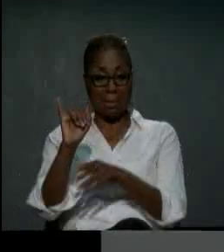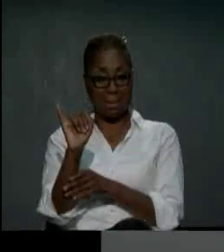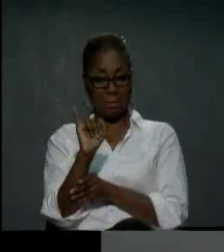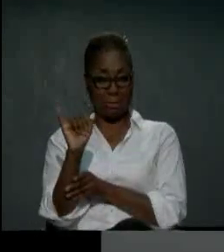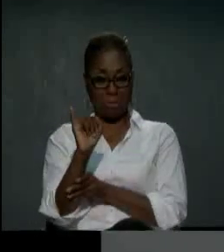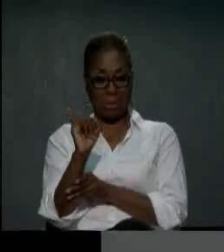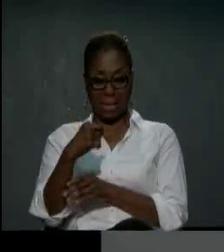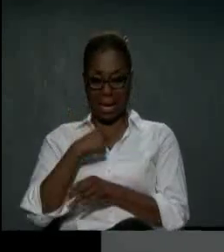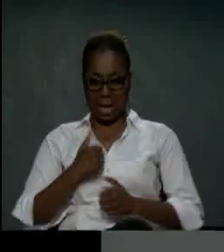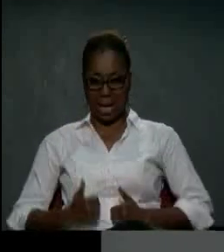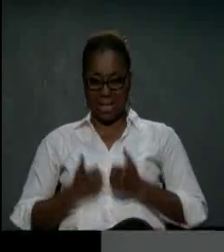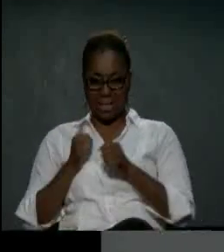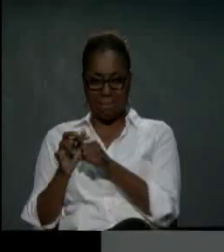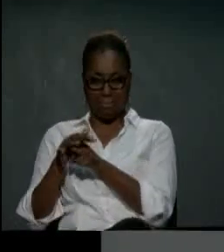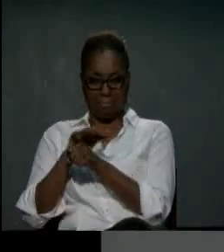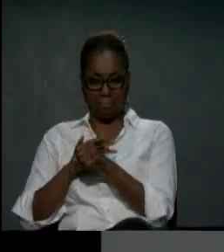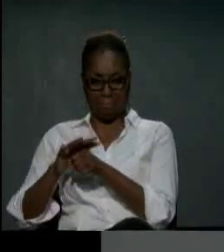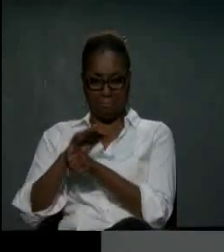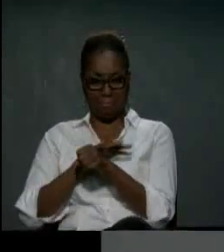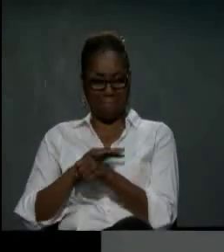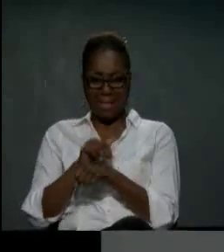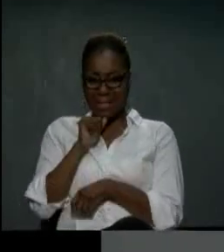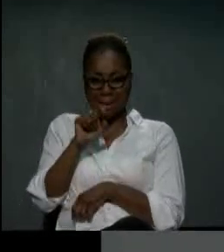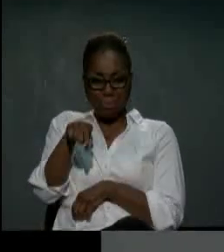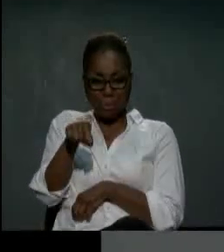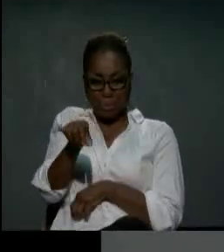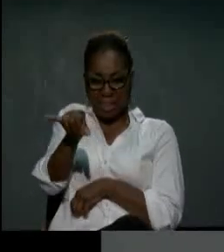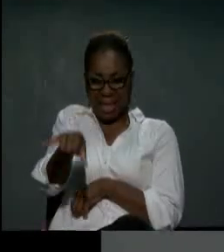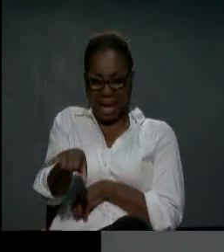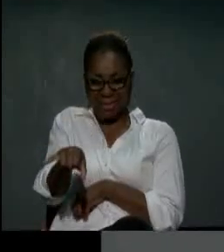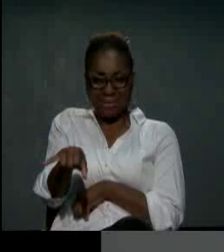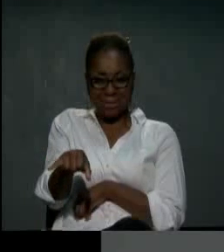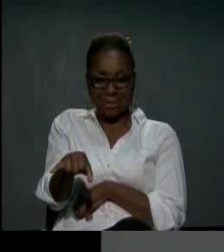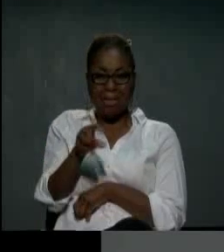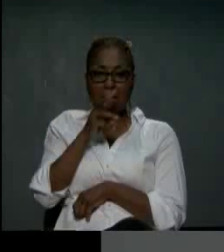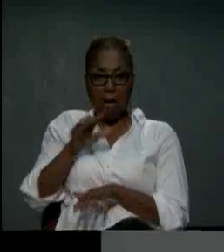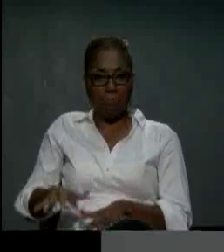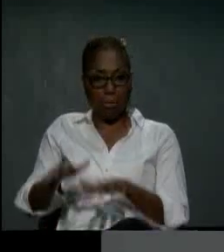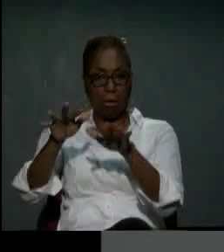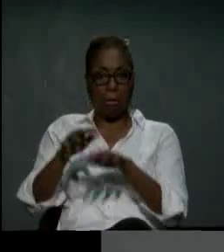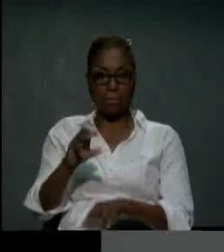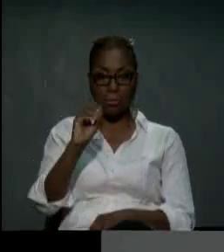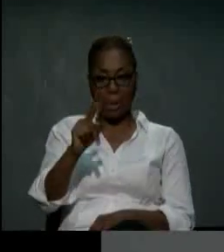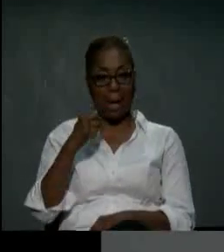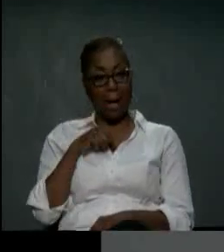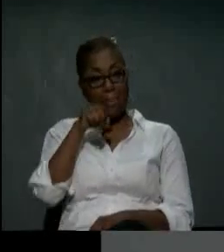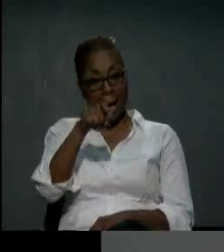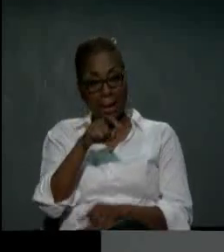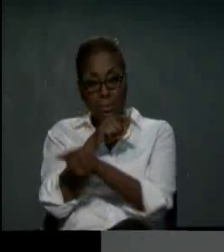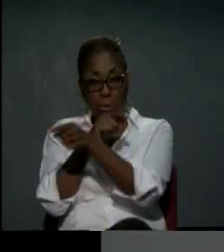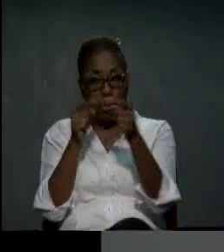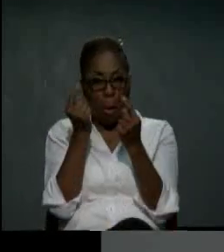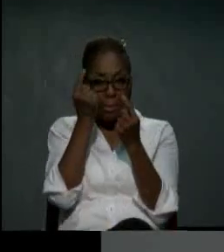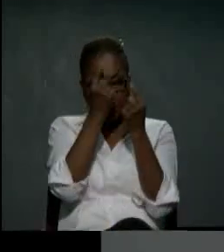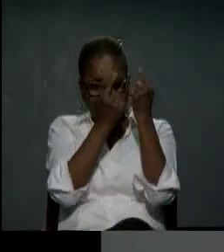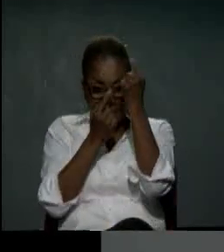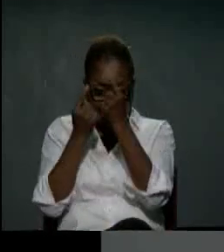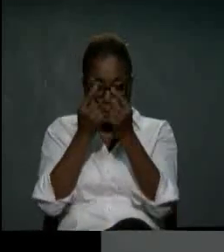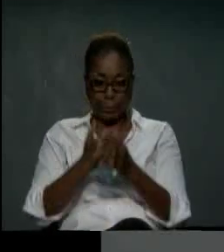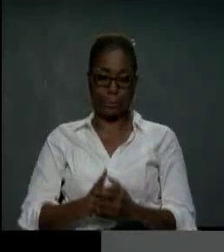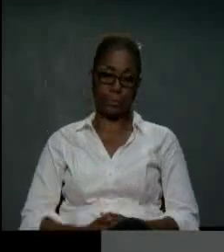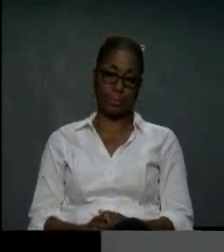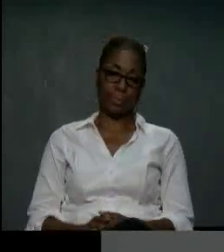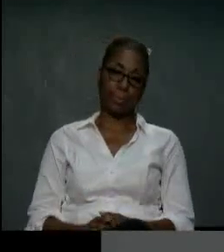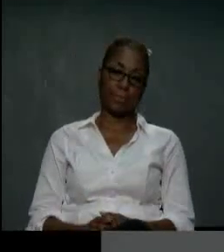an area that was not to be that. So I'm asking you to consider